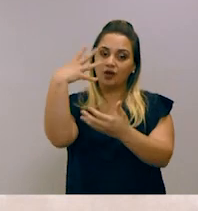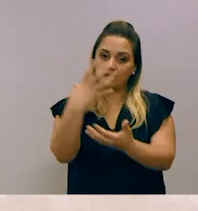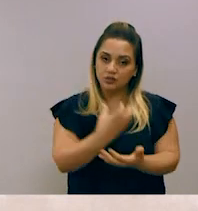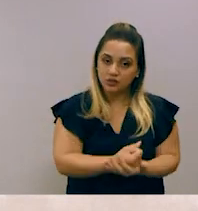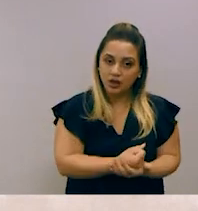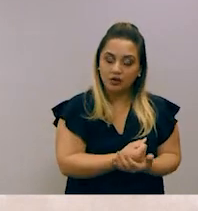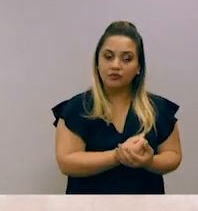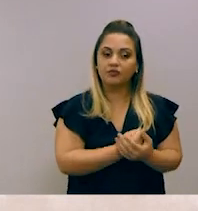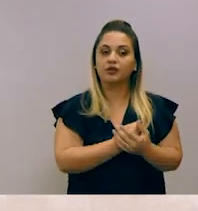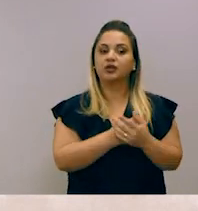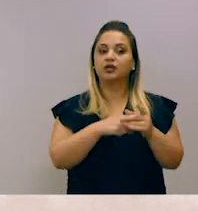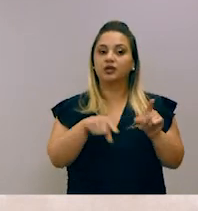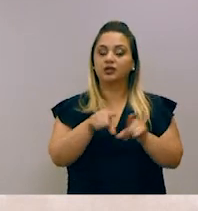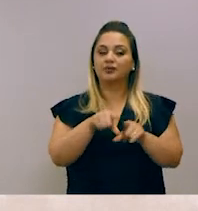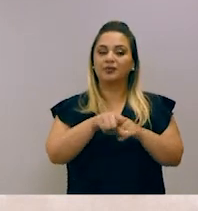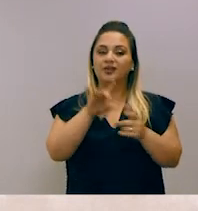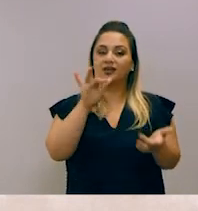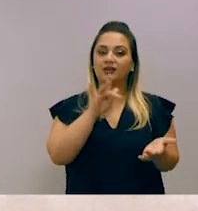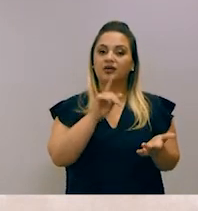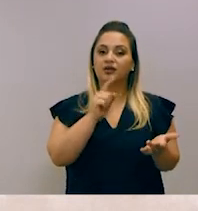system, and then